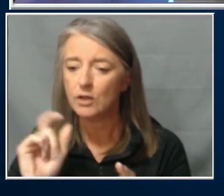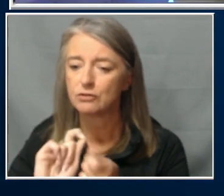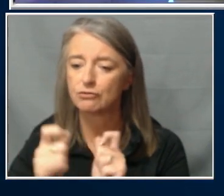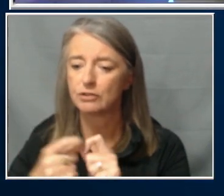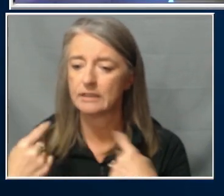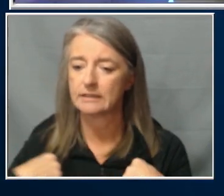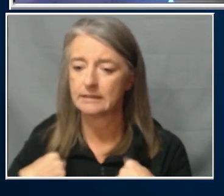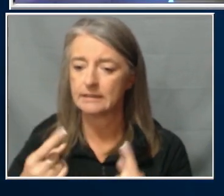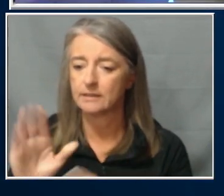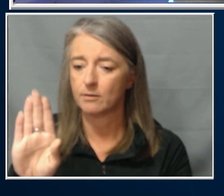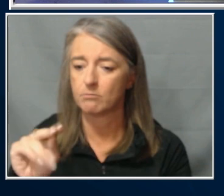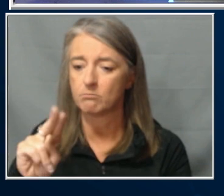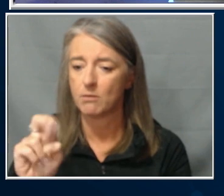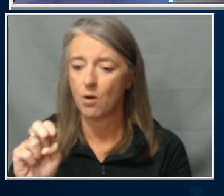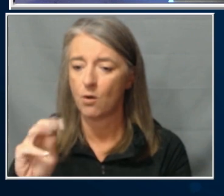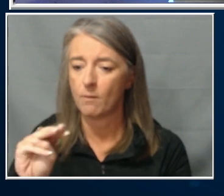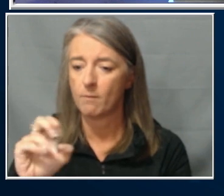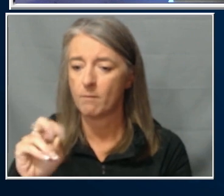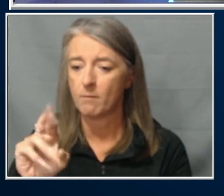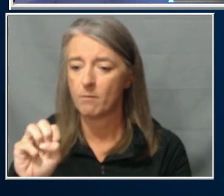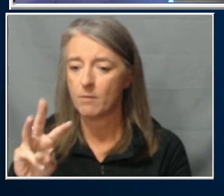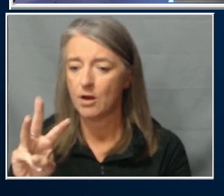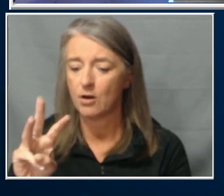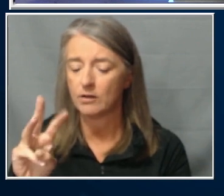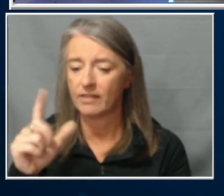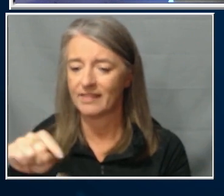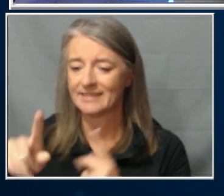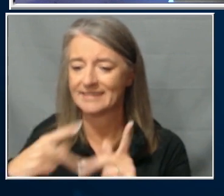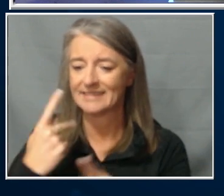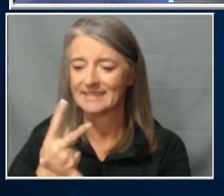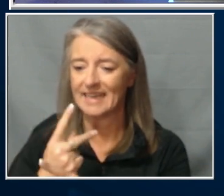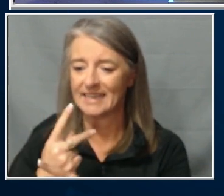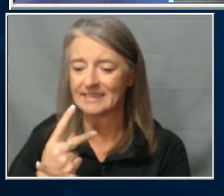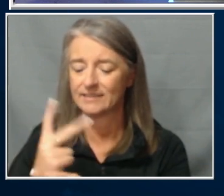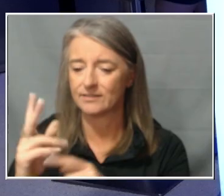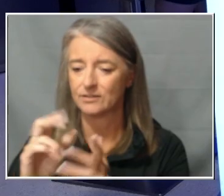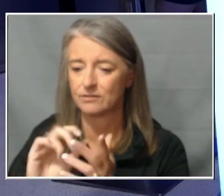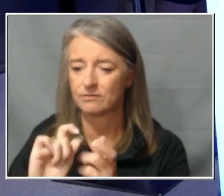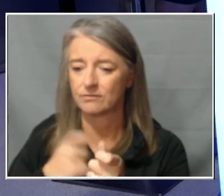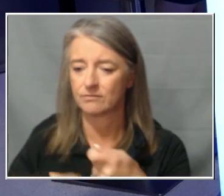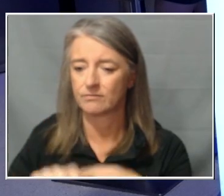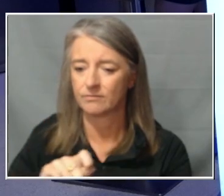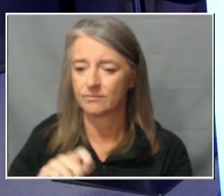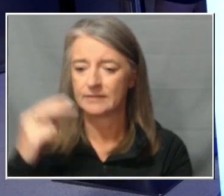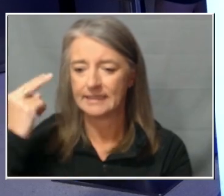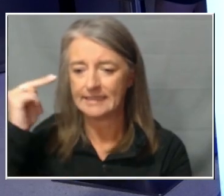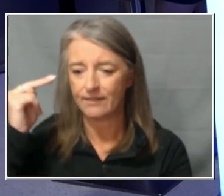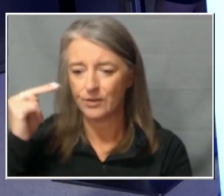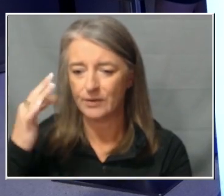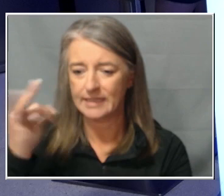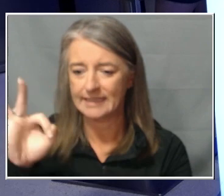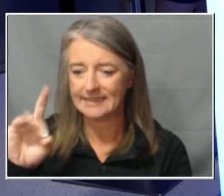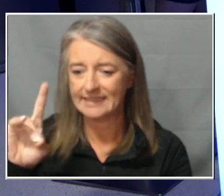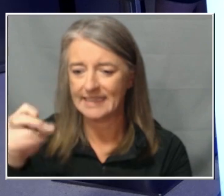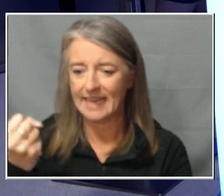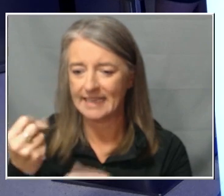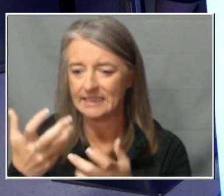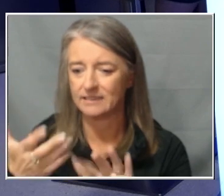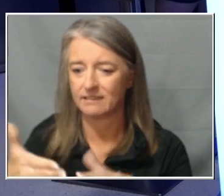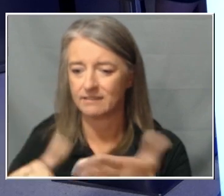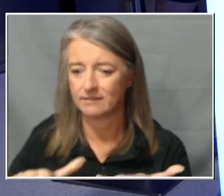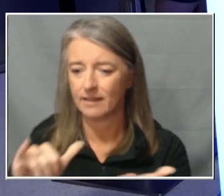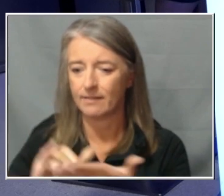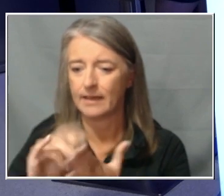marrow transplant for this type of cancer since the 1980s. She says that they lost a nephew around that time from this type of cancer.